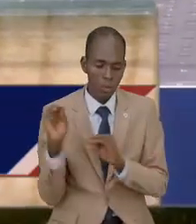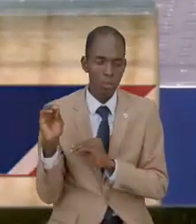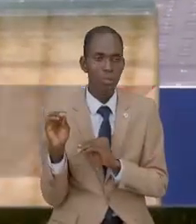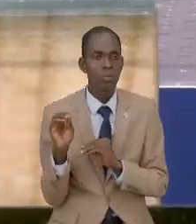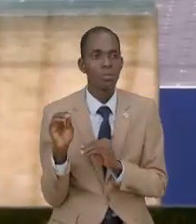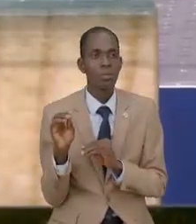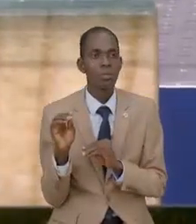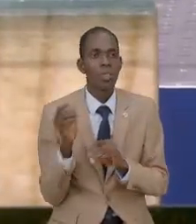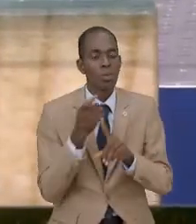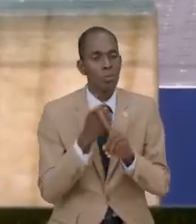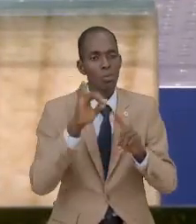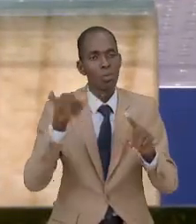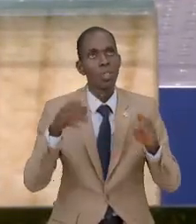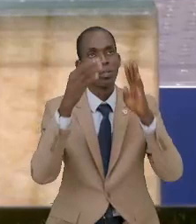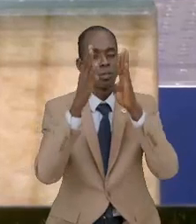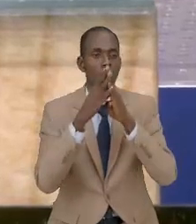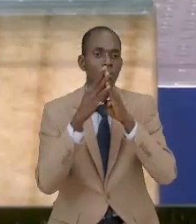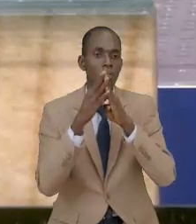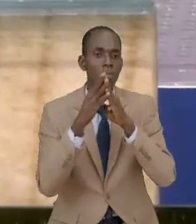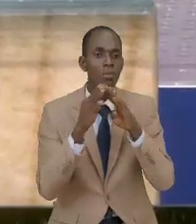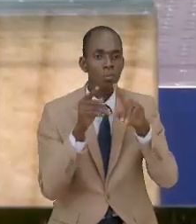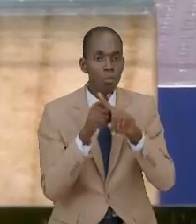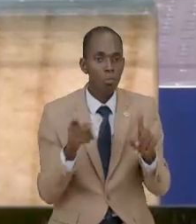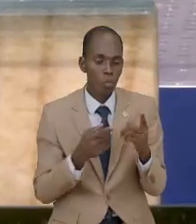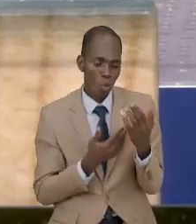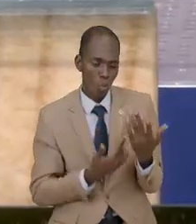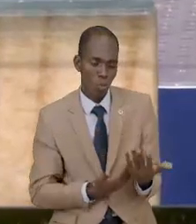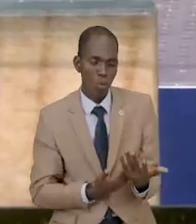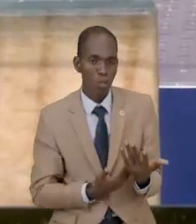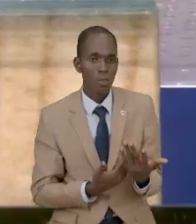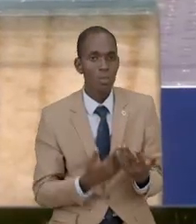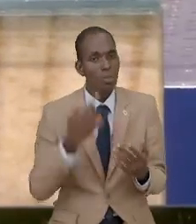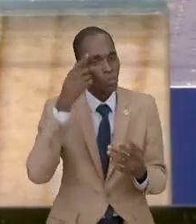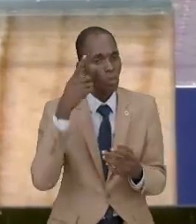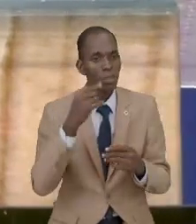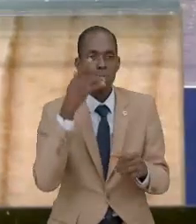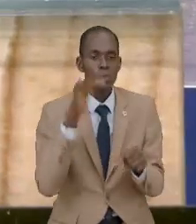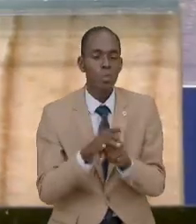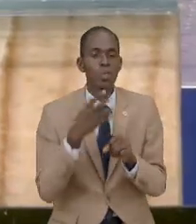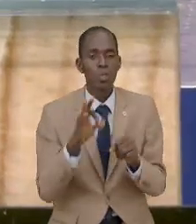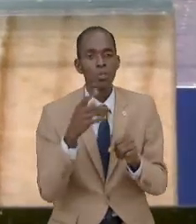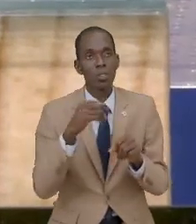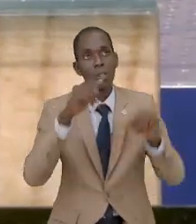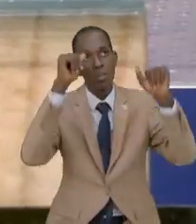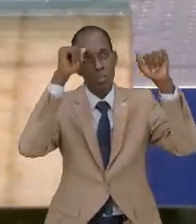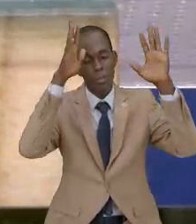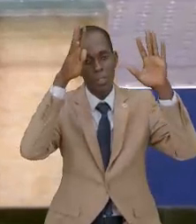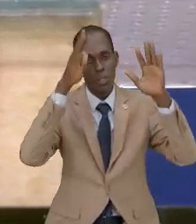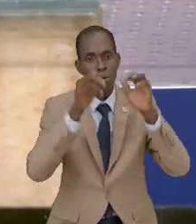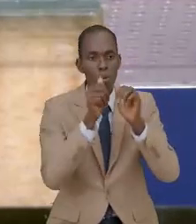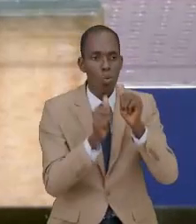depart from Jerusalem, but wait for the promise of the Father,